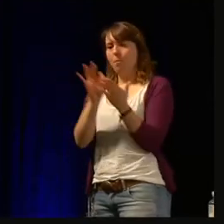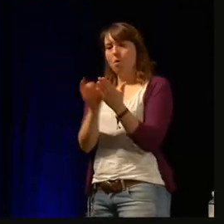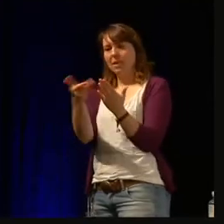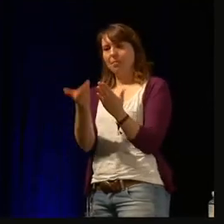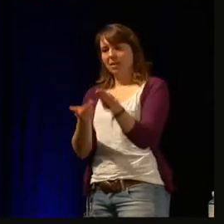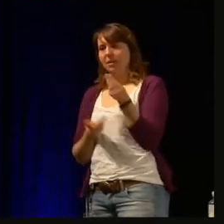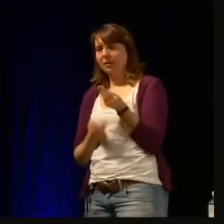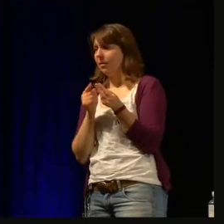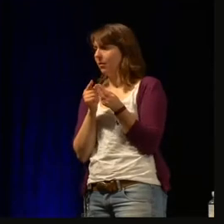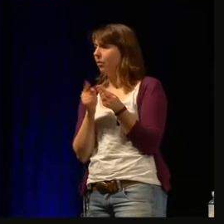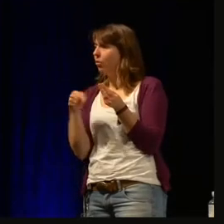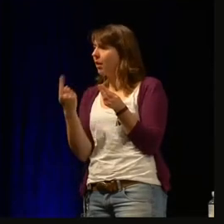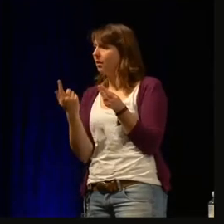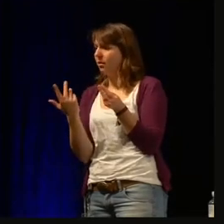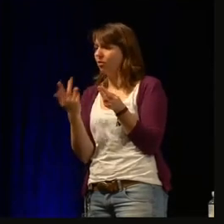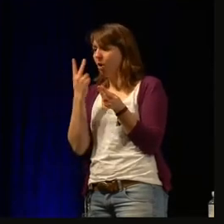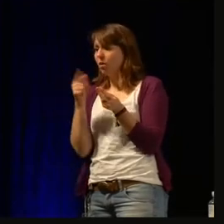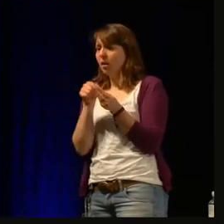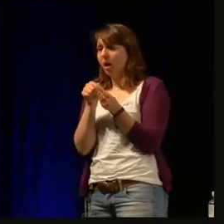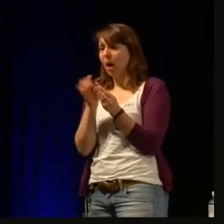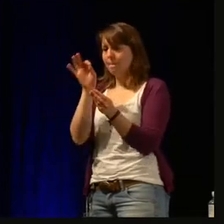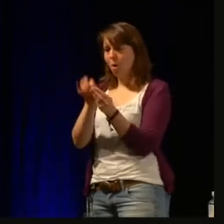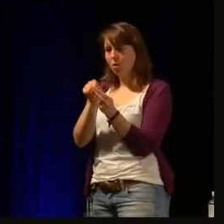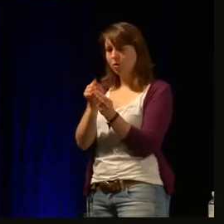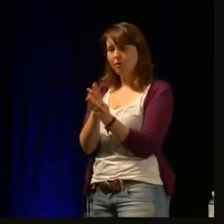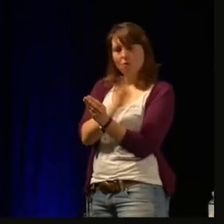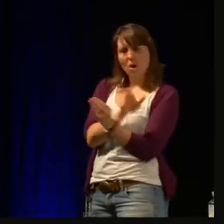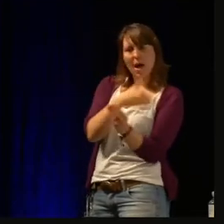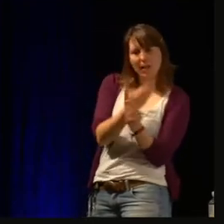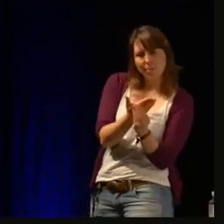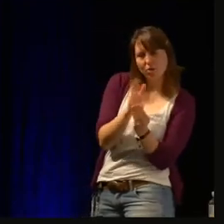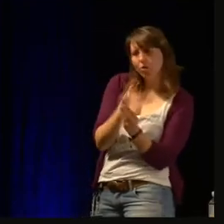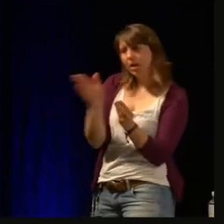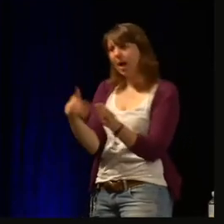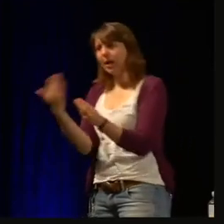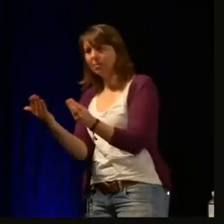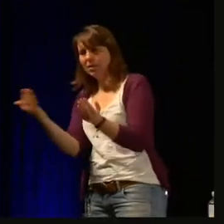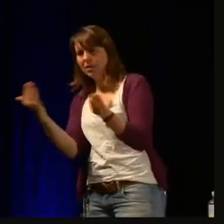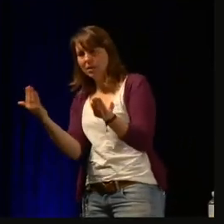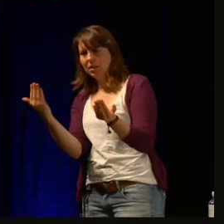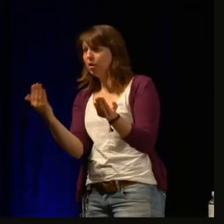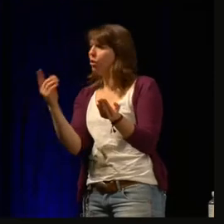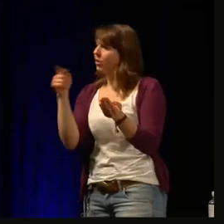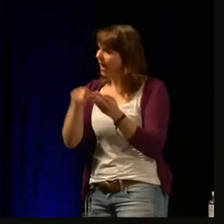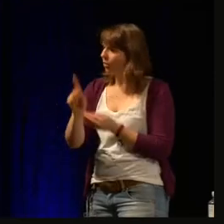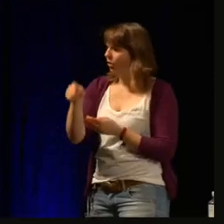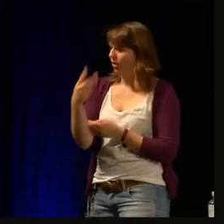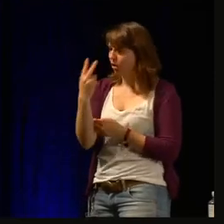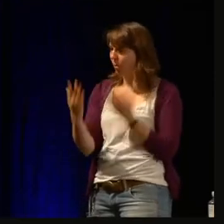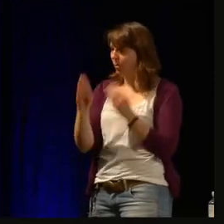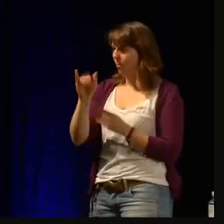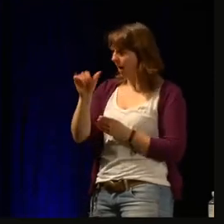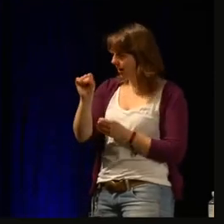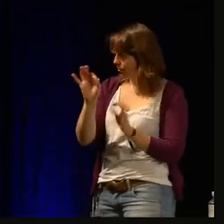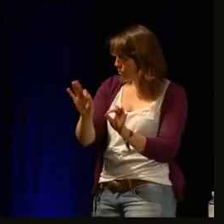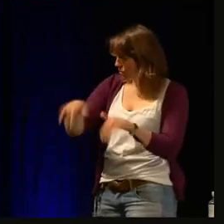a separation between good and bad, and you look at the data points on one and the other side, and if